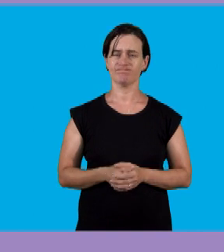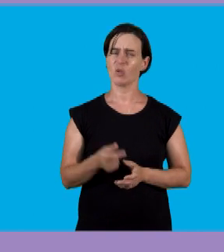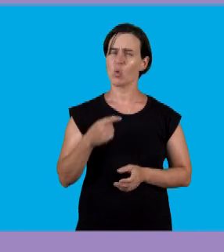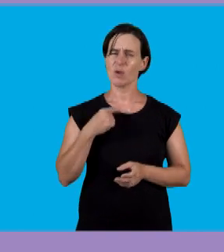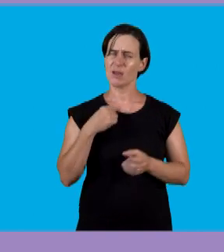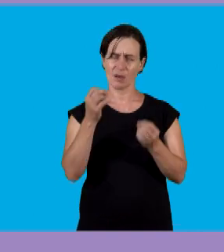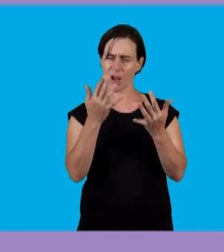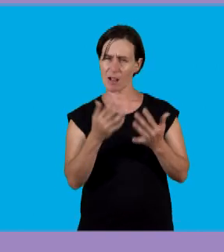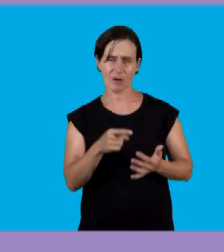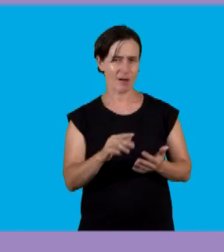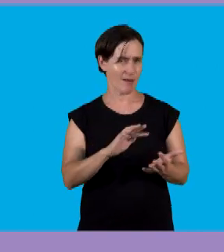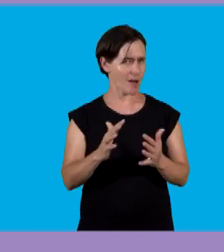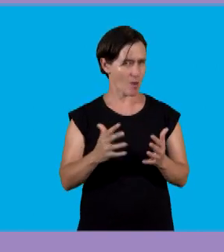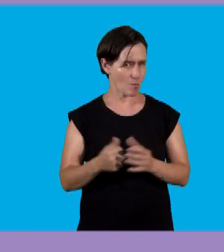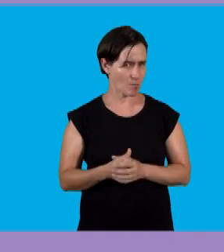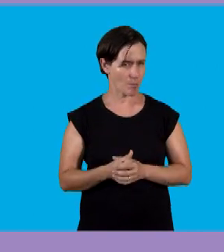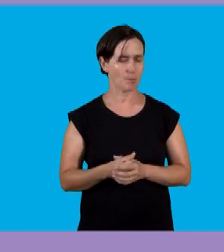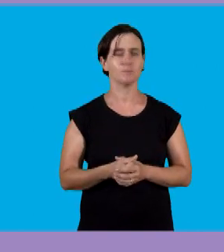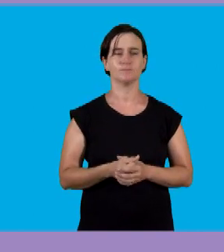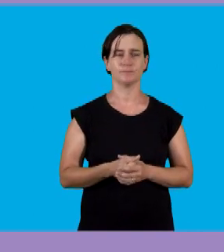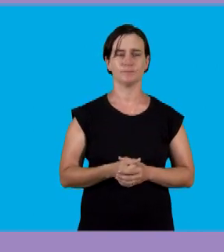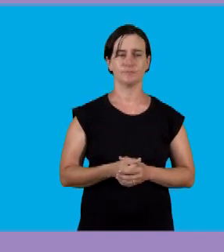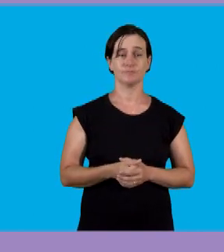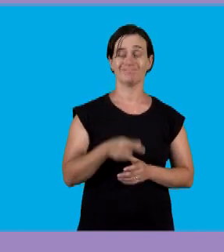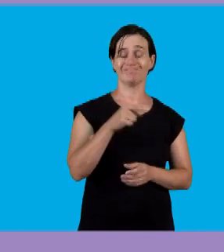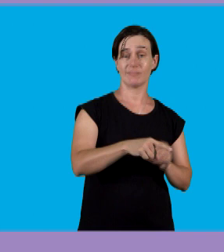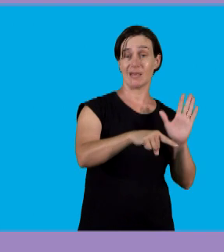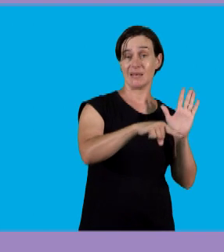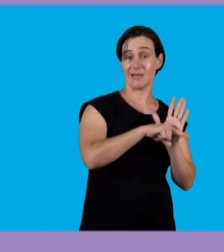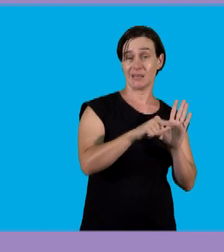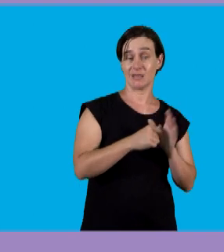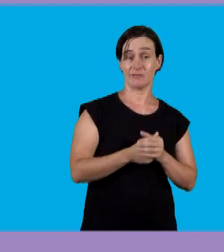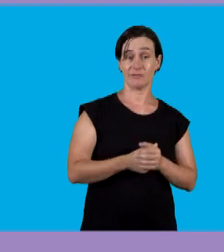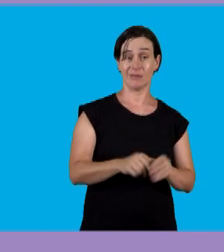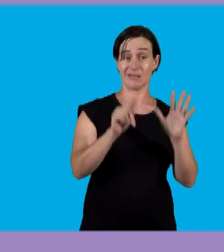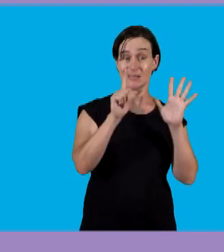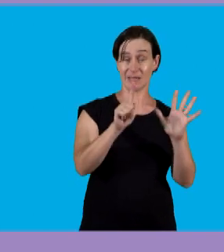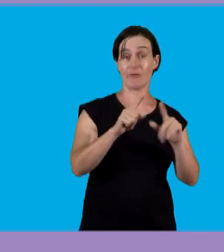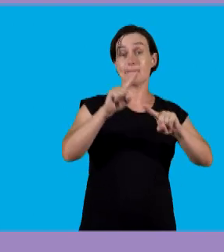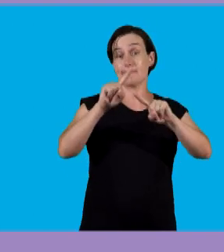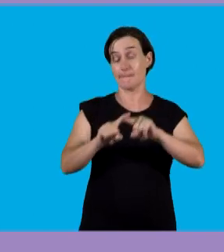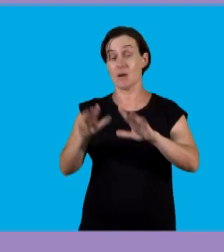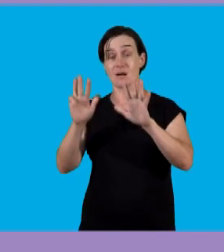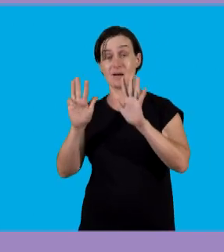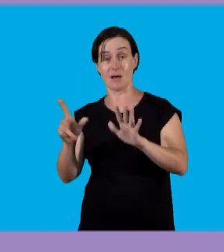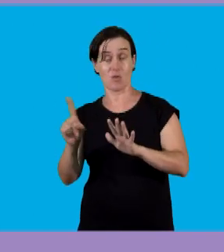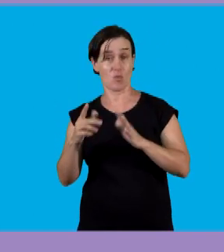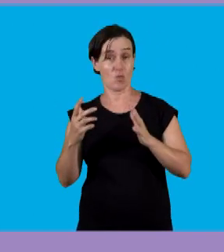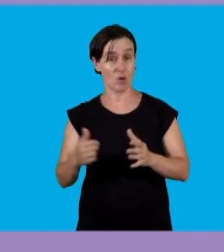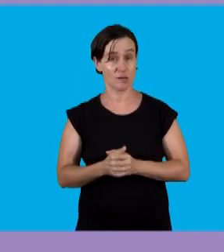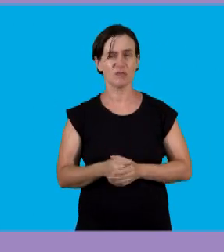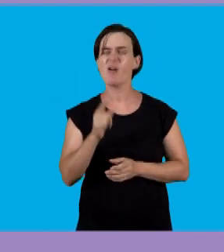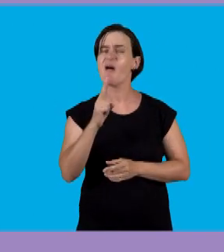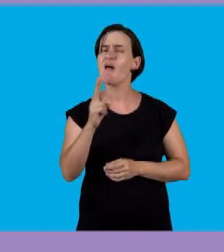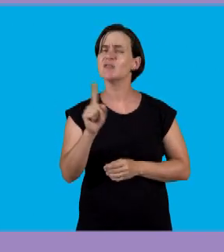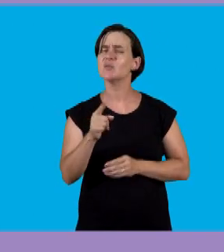we going to work with that? Well, we are going to just say the negative 7 multiplied by the 9.